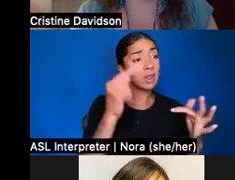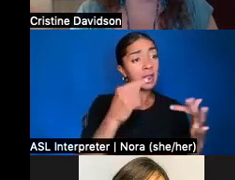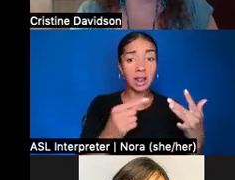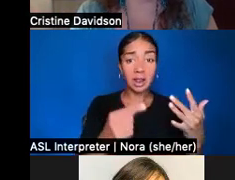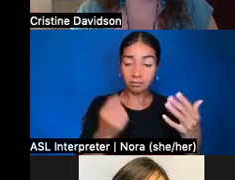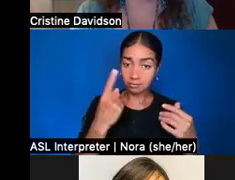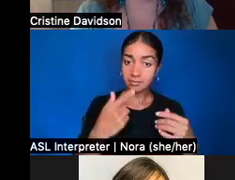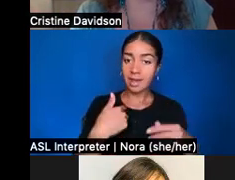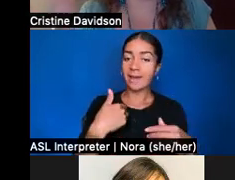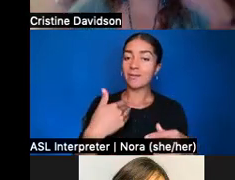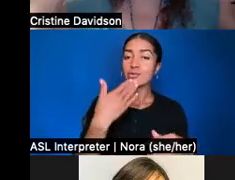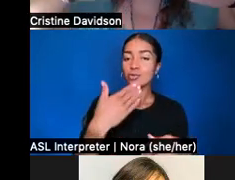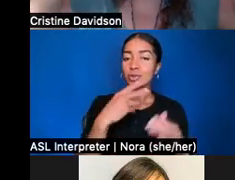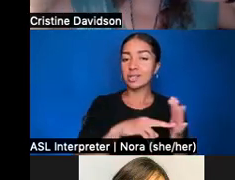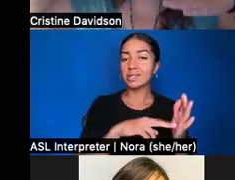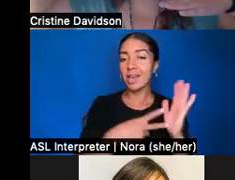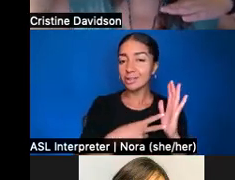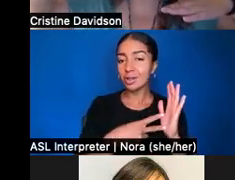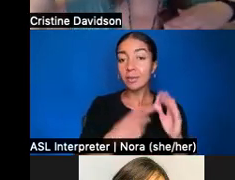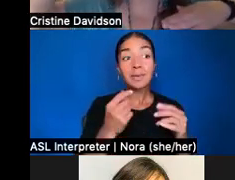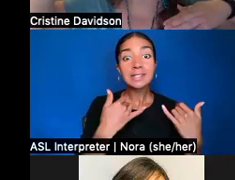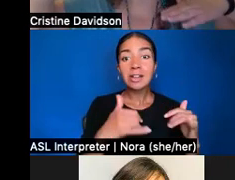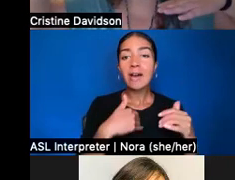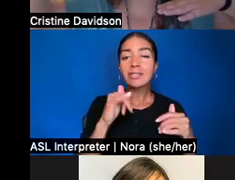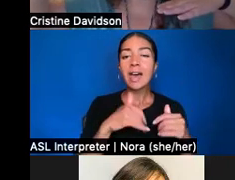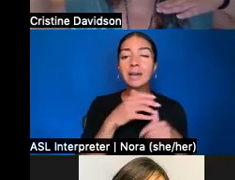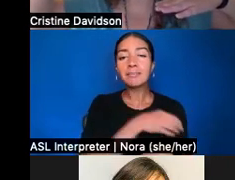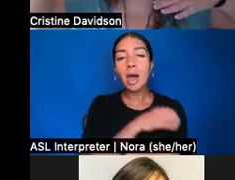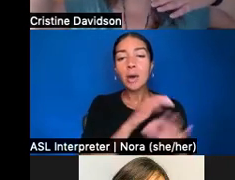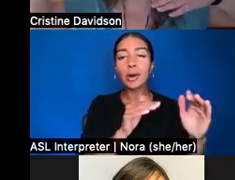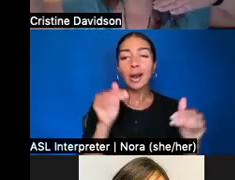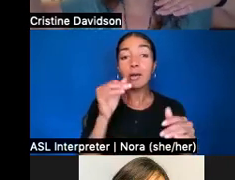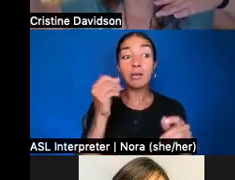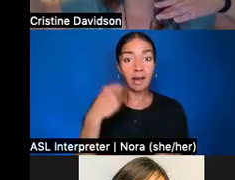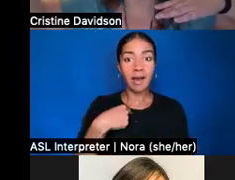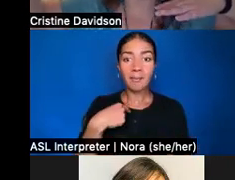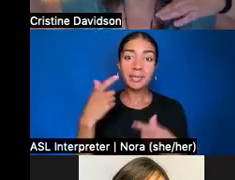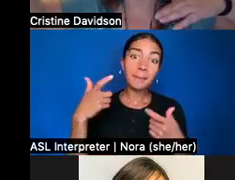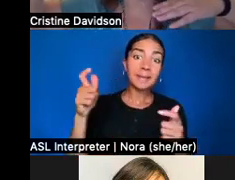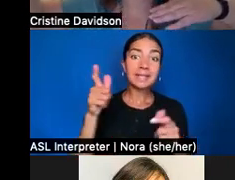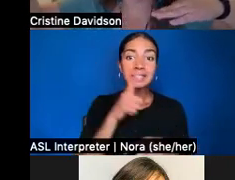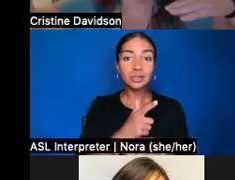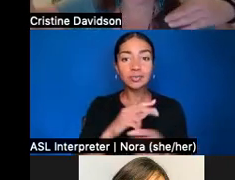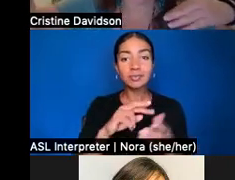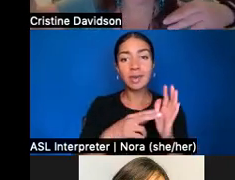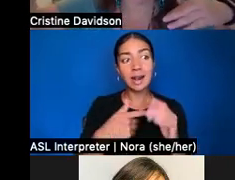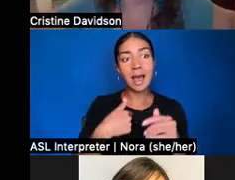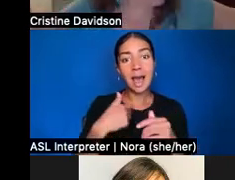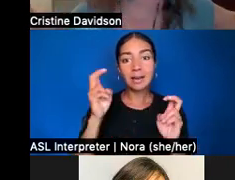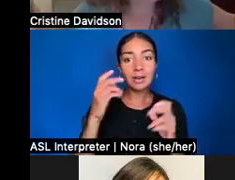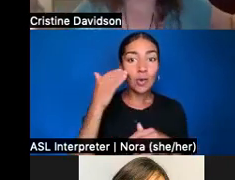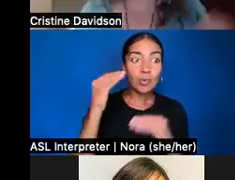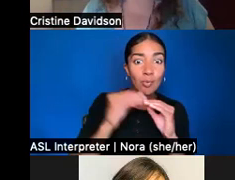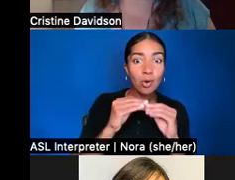But it's still creating a power differential that because I'm the big sister, I may know more and that she should listen to